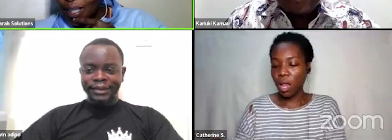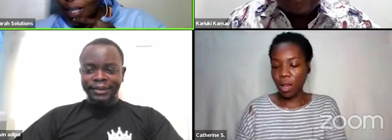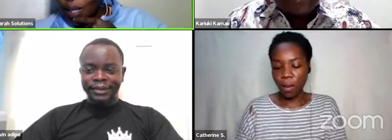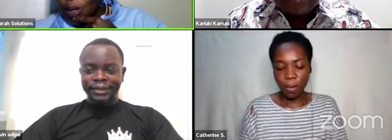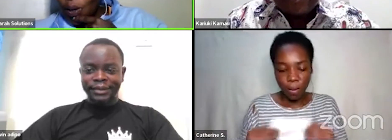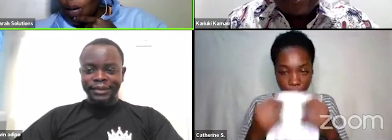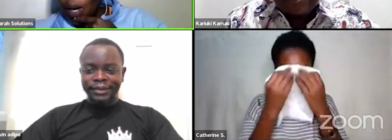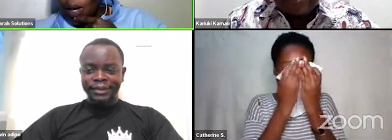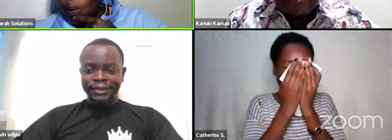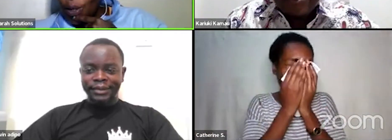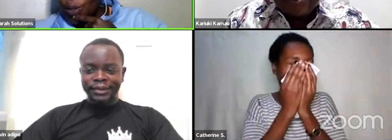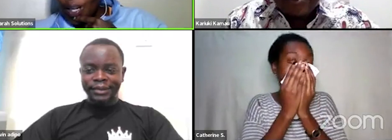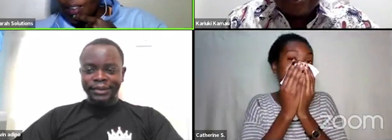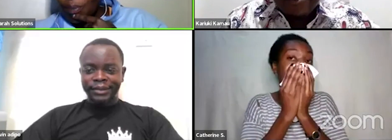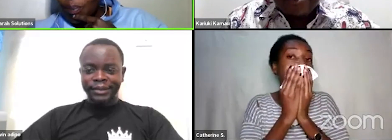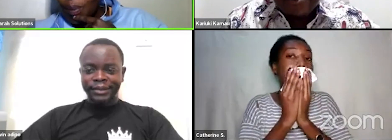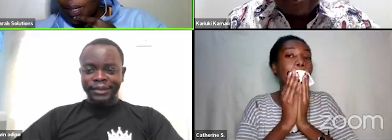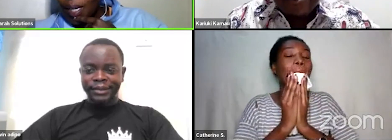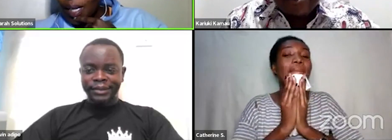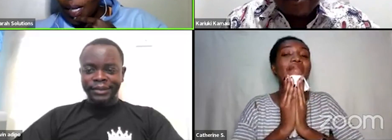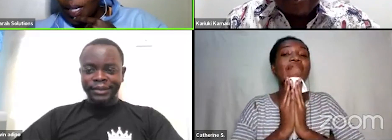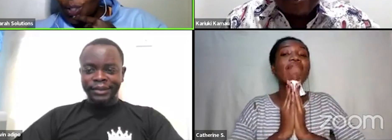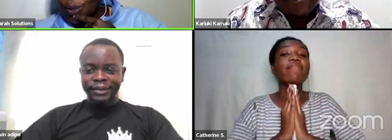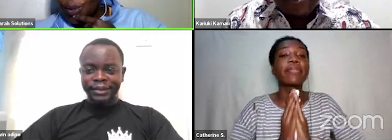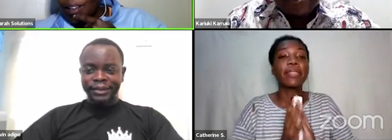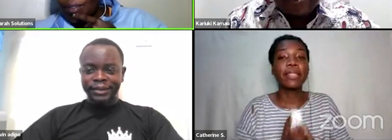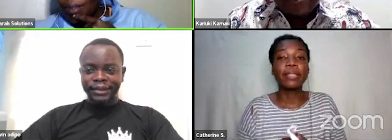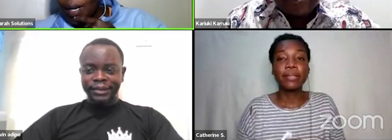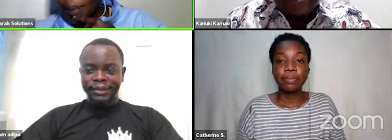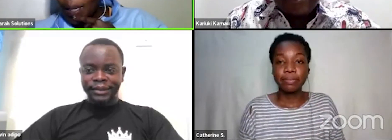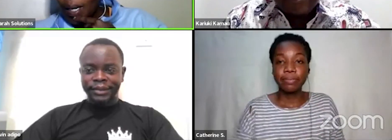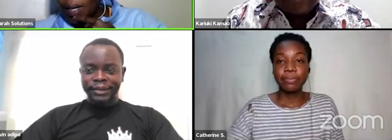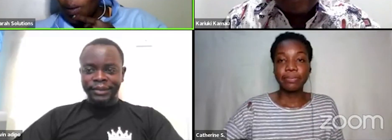interesting question. What do you have